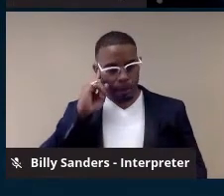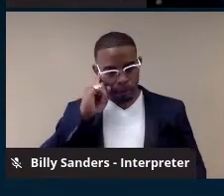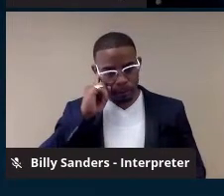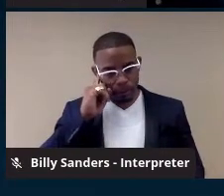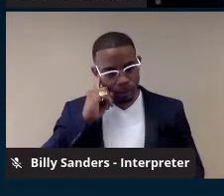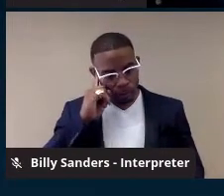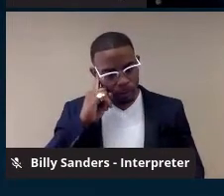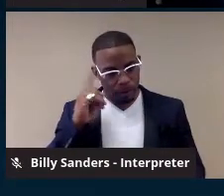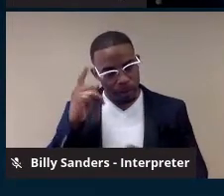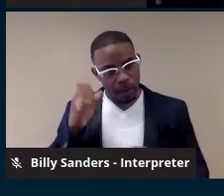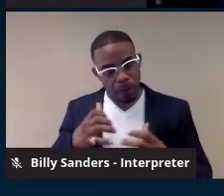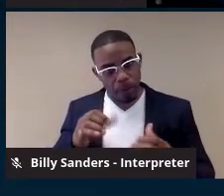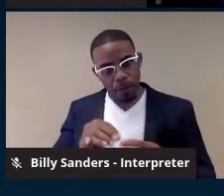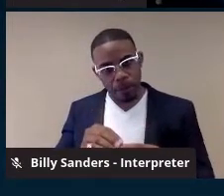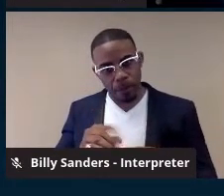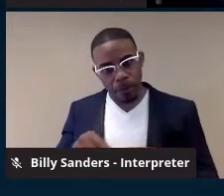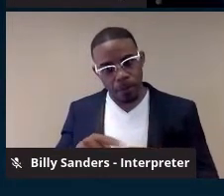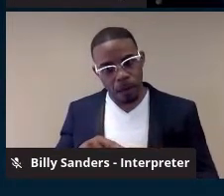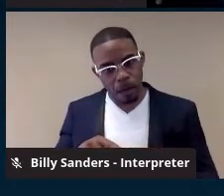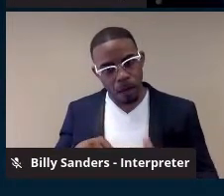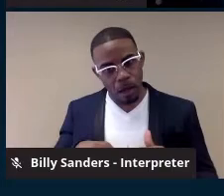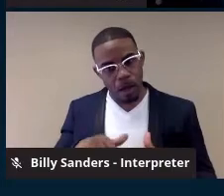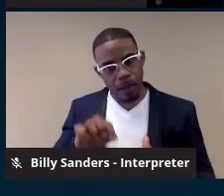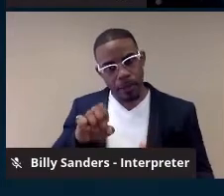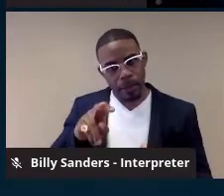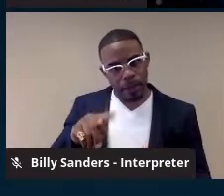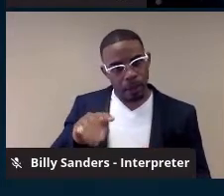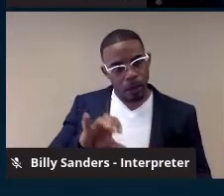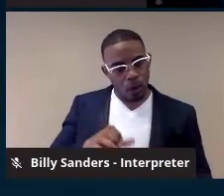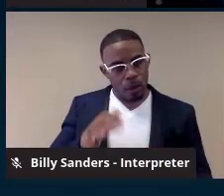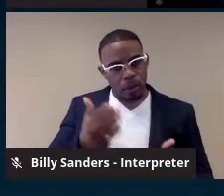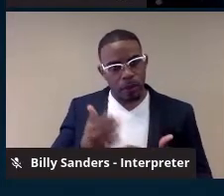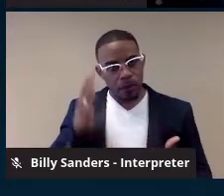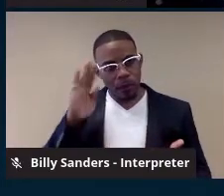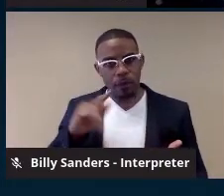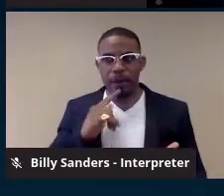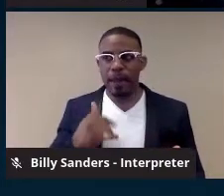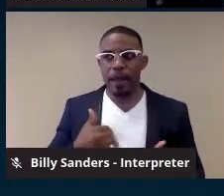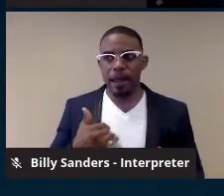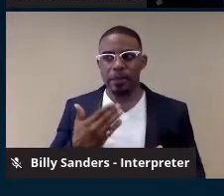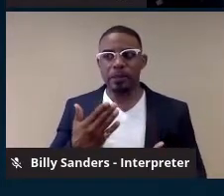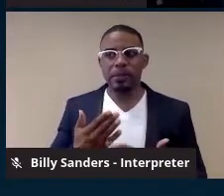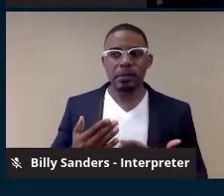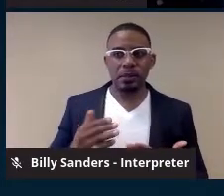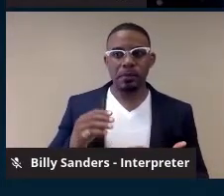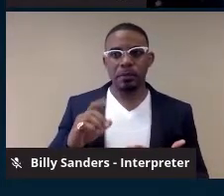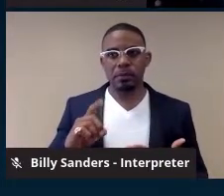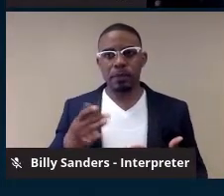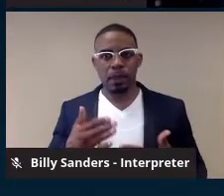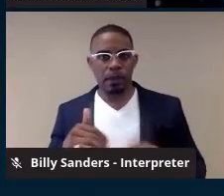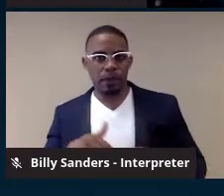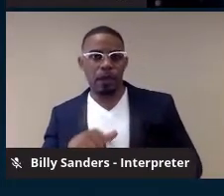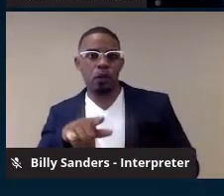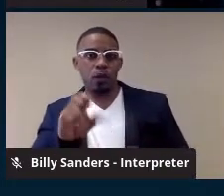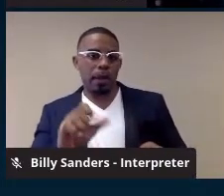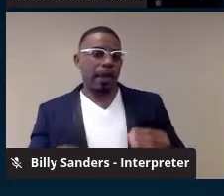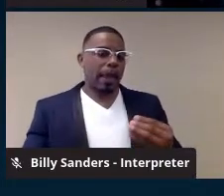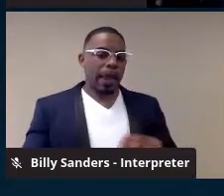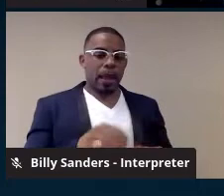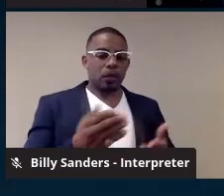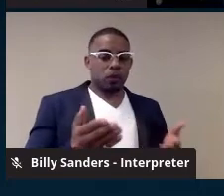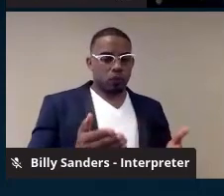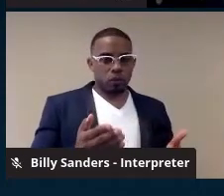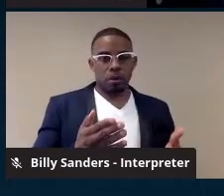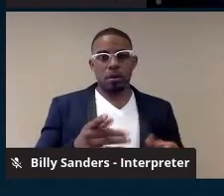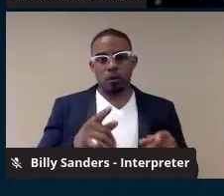I think much like a lot of the .NET Core stuff now, it has some DI stuff built in, and you can add services